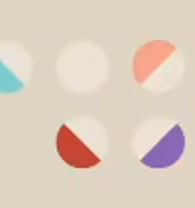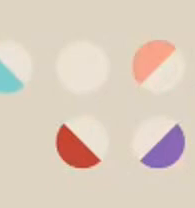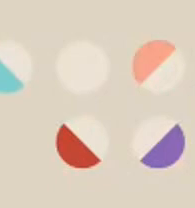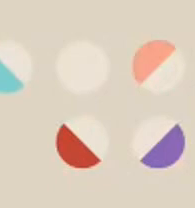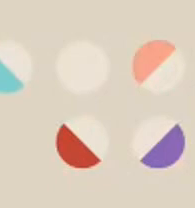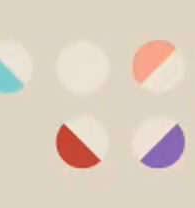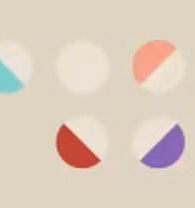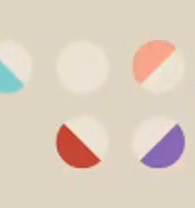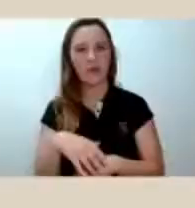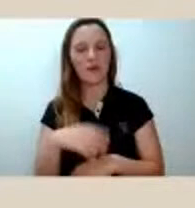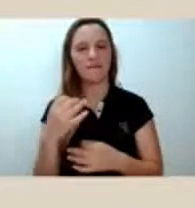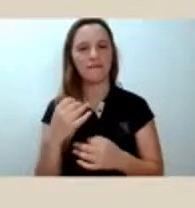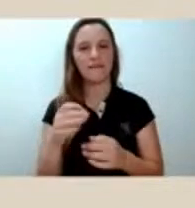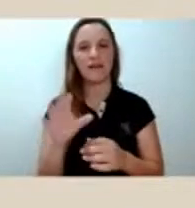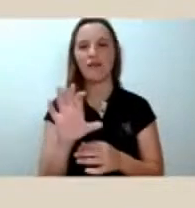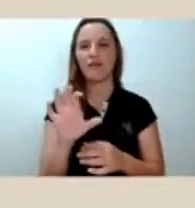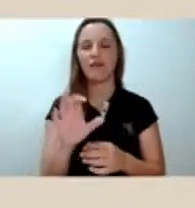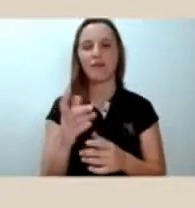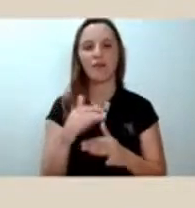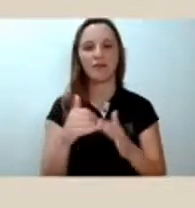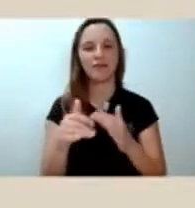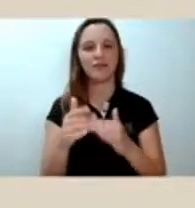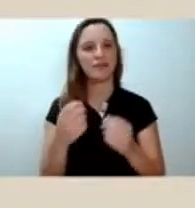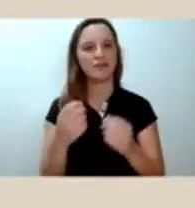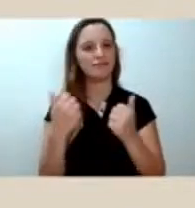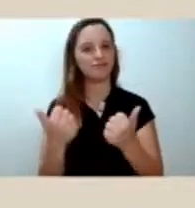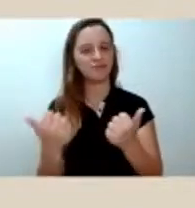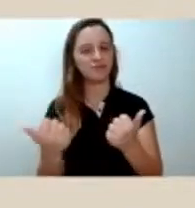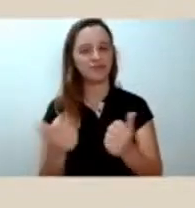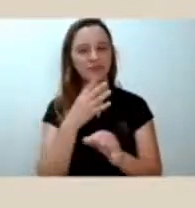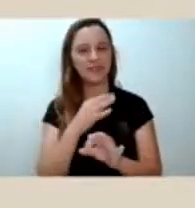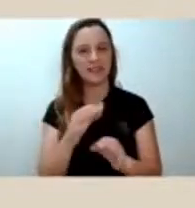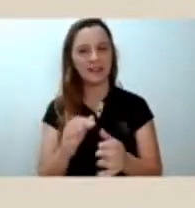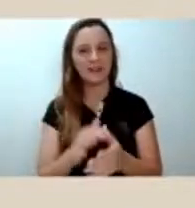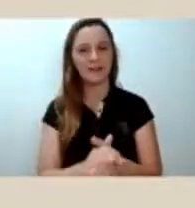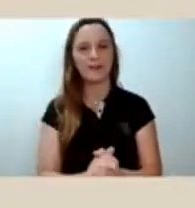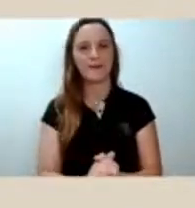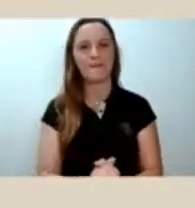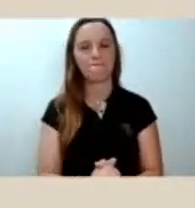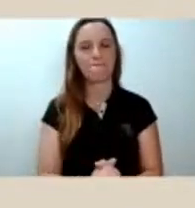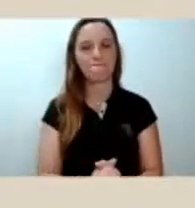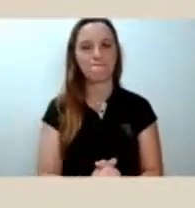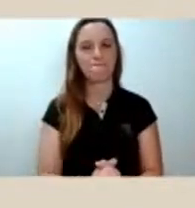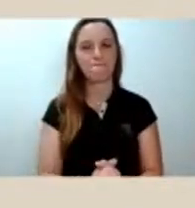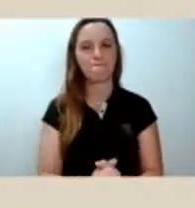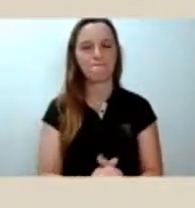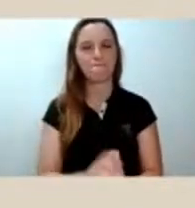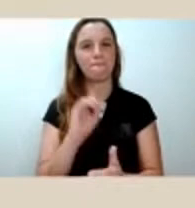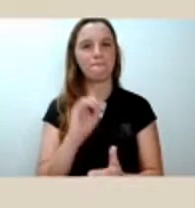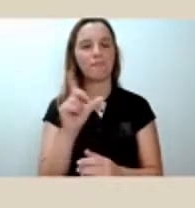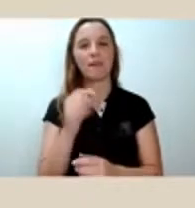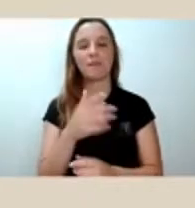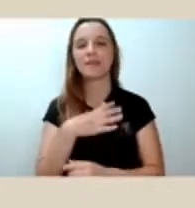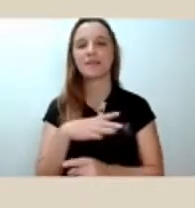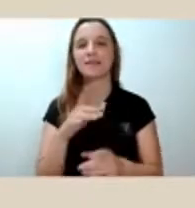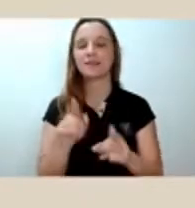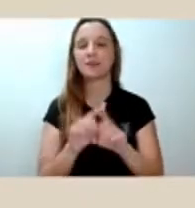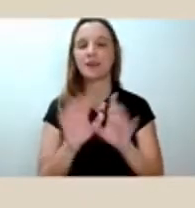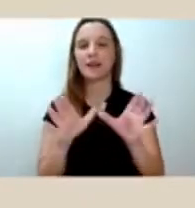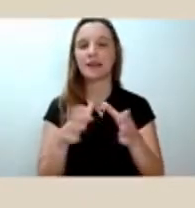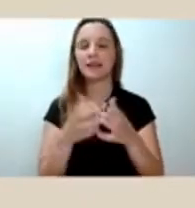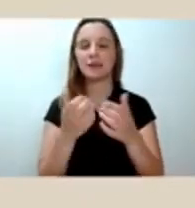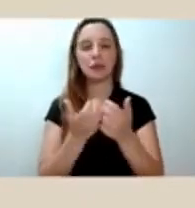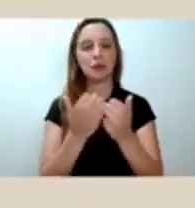graphics. It was amazing. We want to thank also the art team, everybody who was behind the